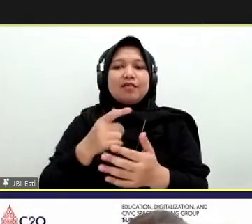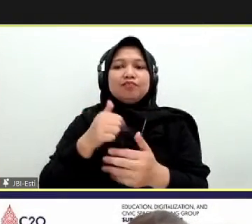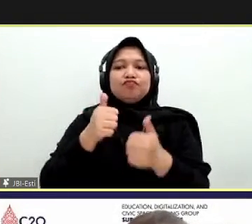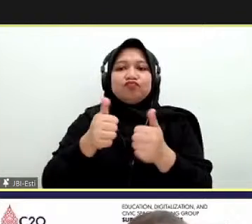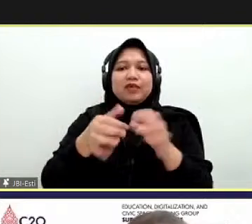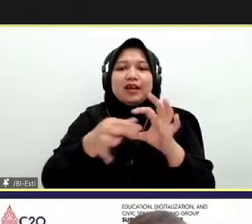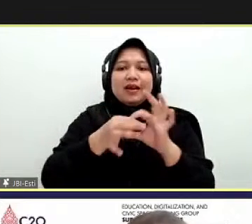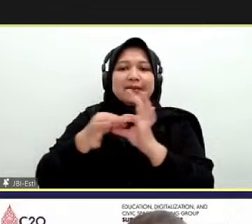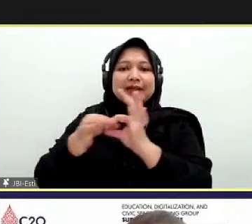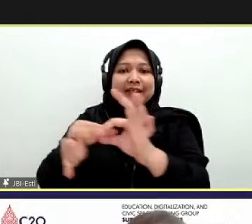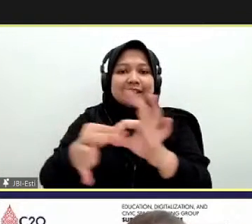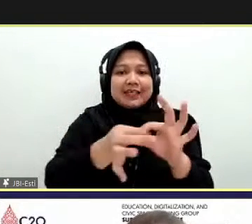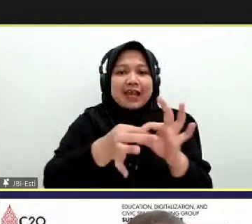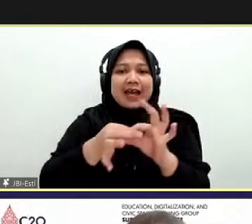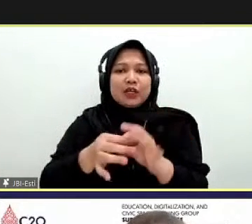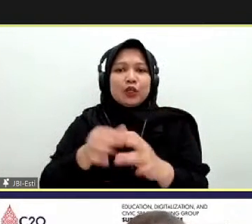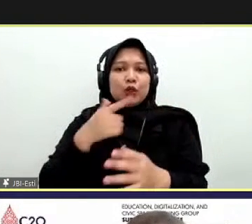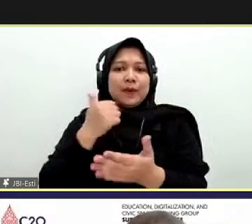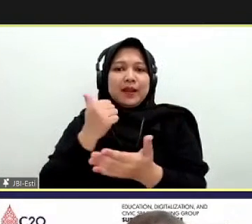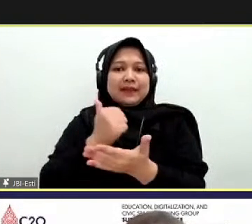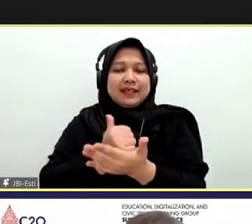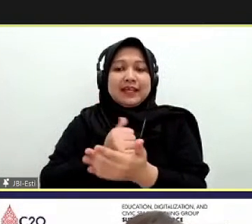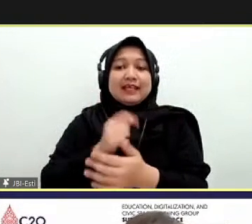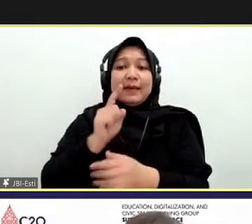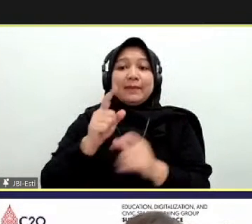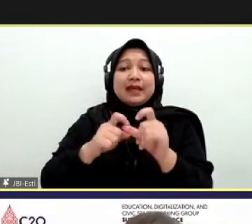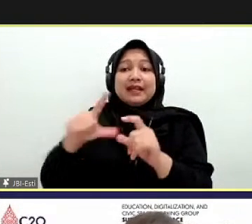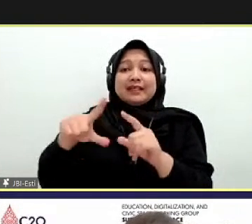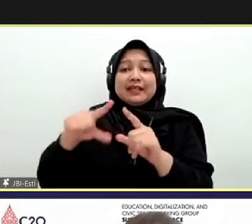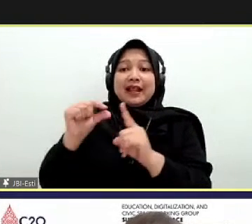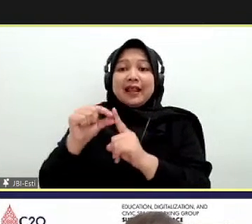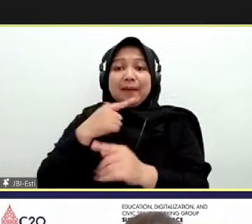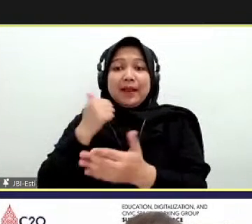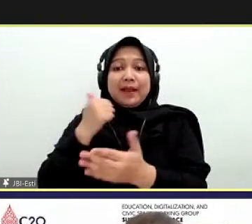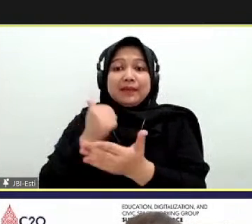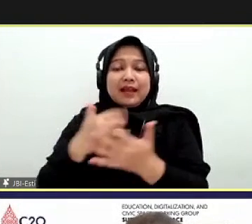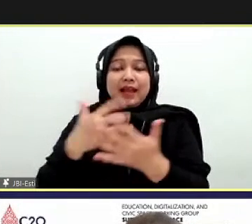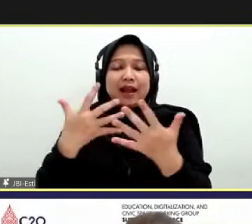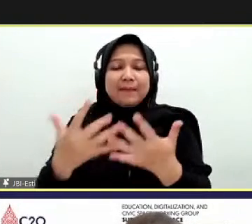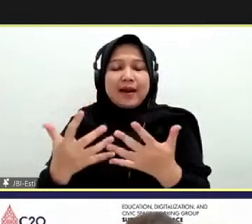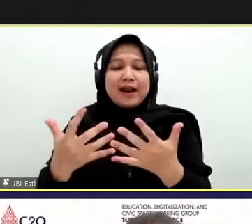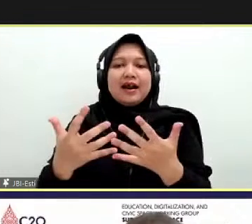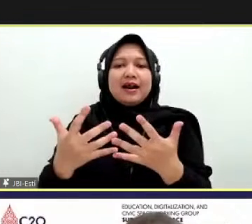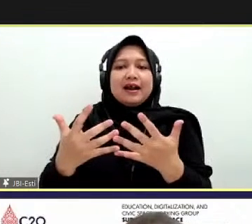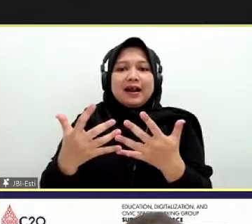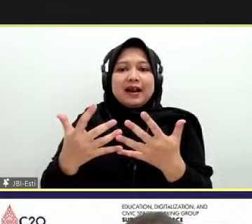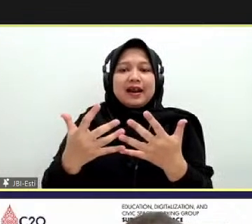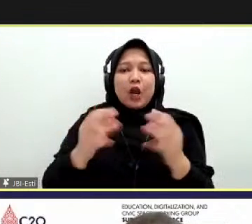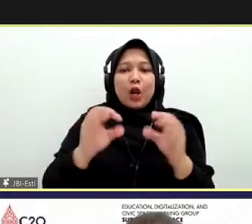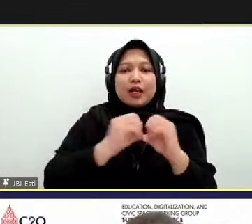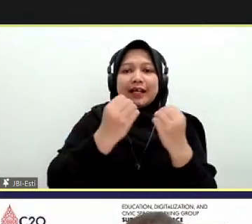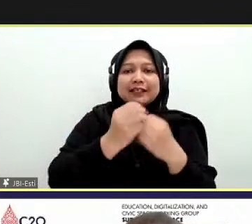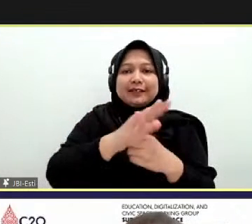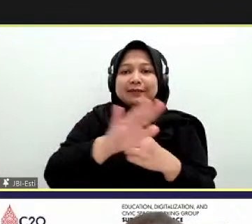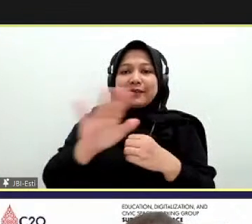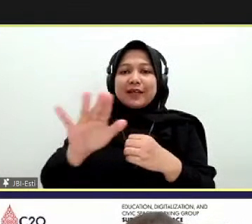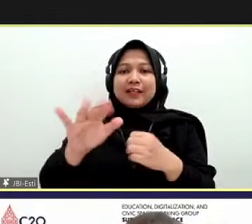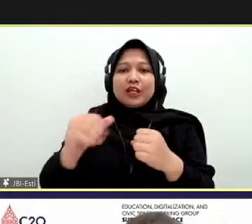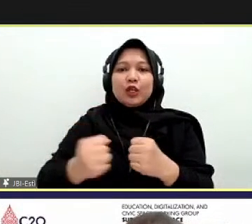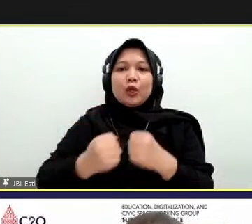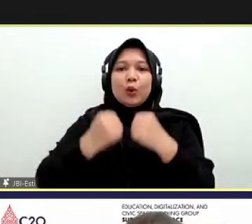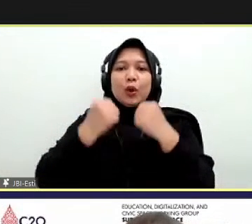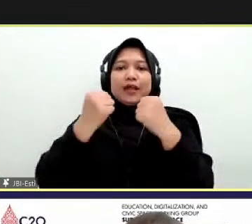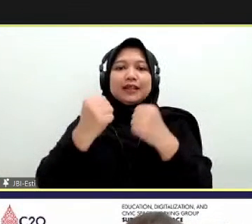underline the word, yeah, to highlight the word from Ms. Anita is that connection, having the networks, so we can